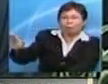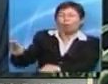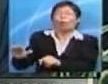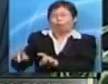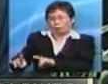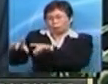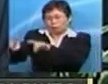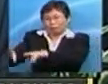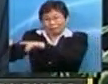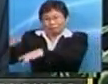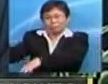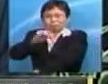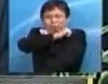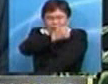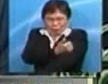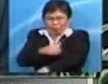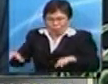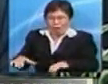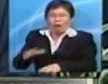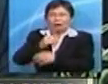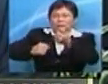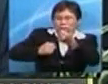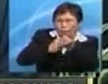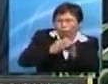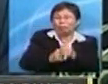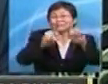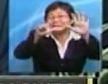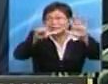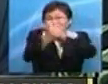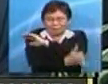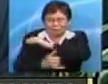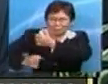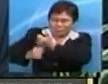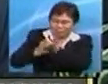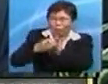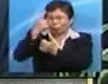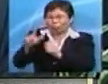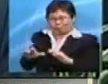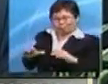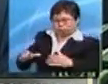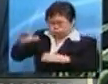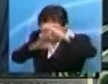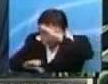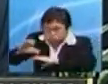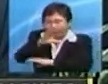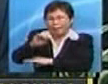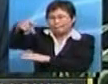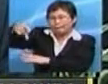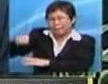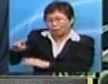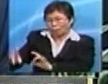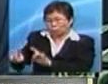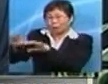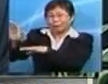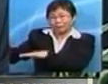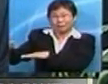been very commendable. It's supported by seven nations just for that quadrant. The Prime Minister, who is